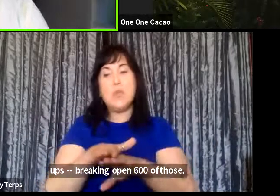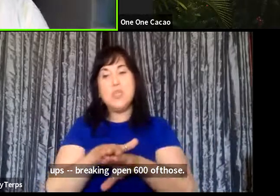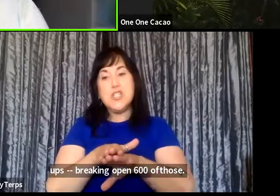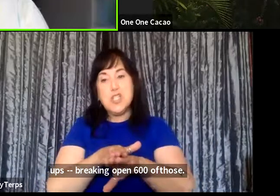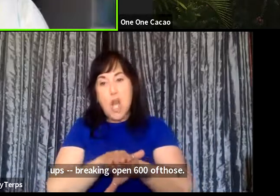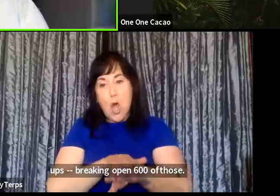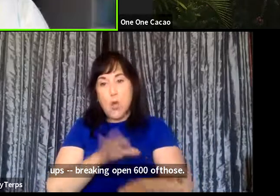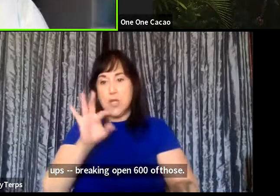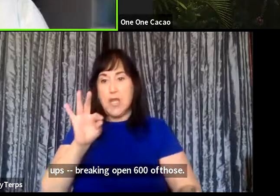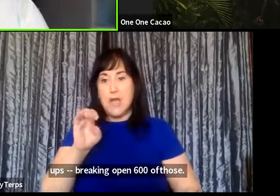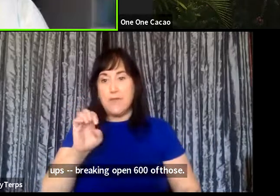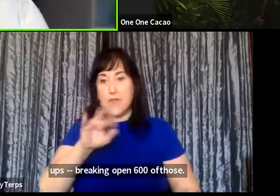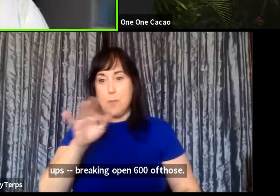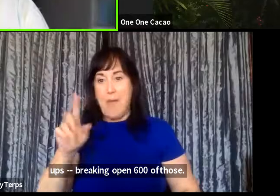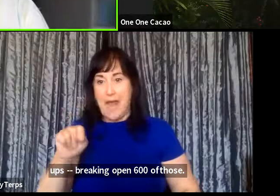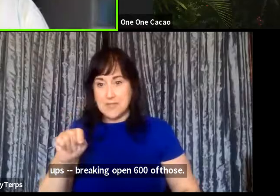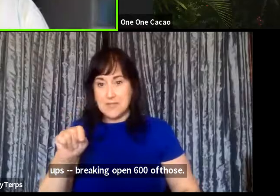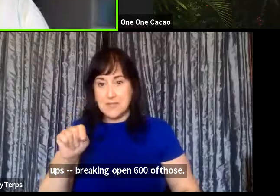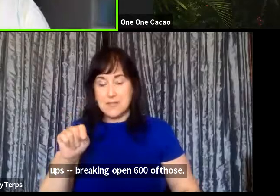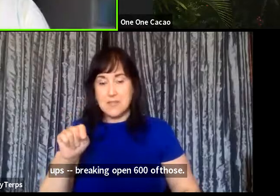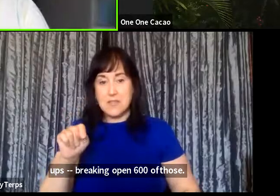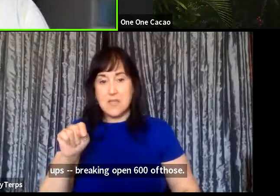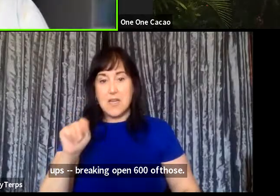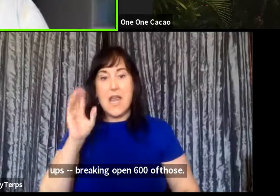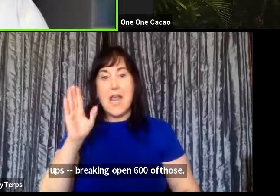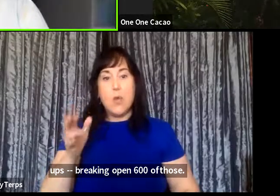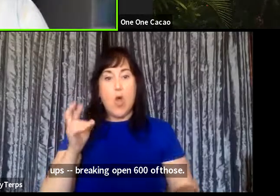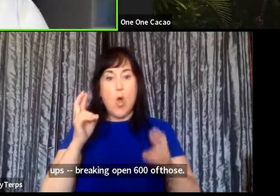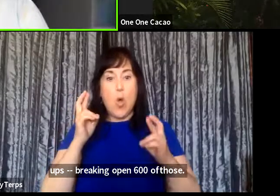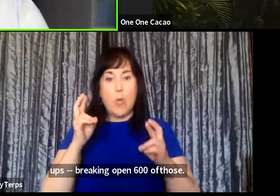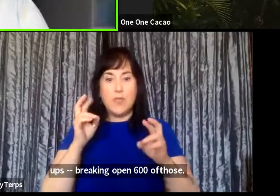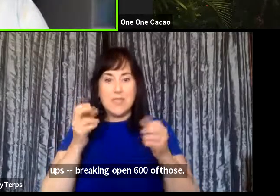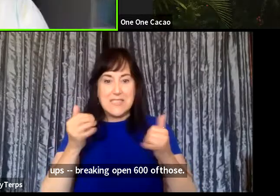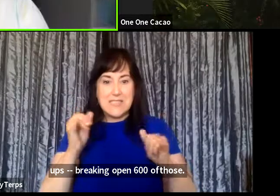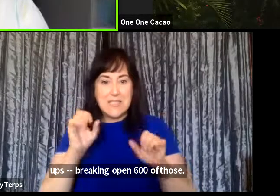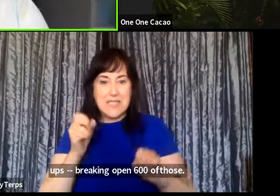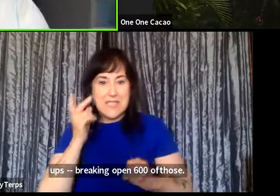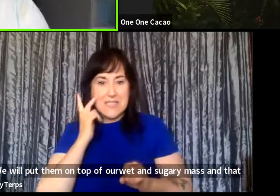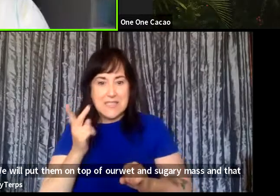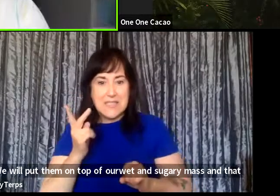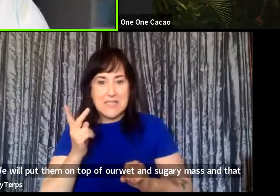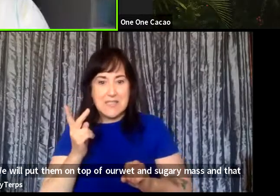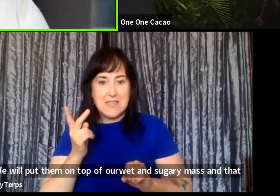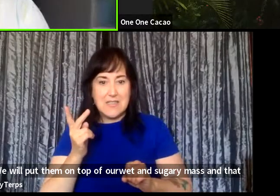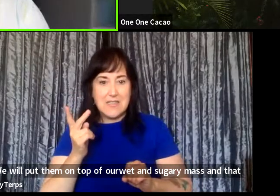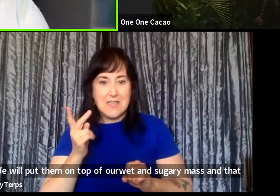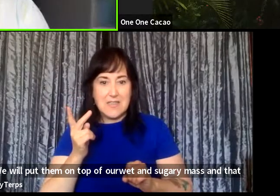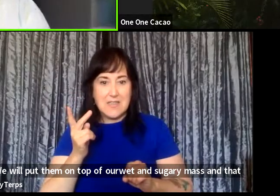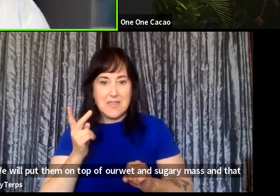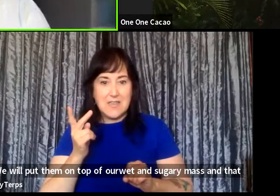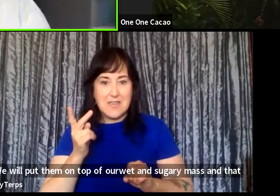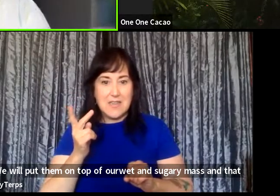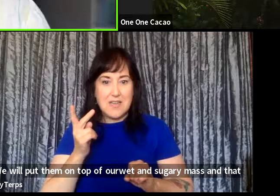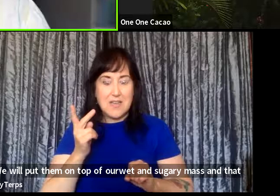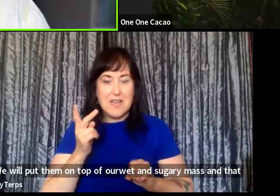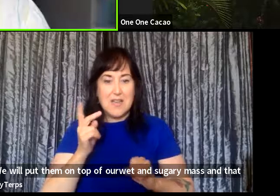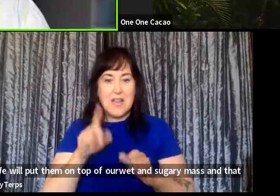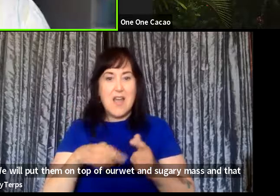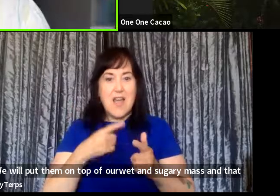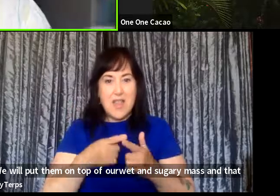as it ferments, it's going to, hopefully you can still see the screen, as it ferments, we'll put it into,